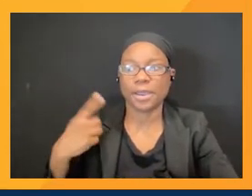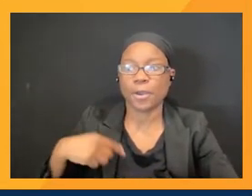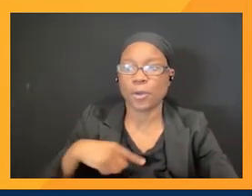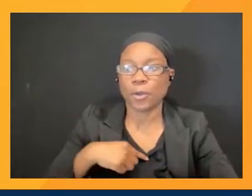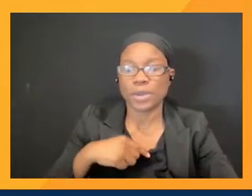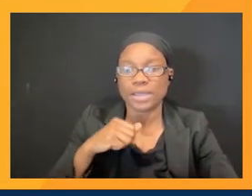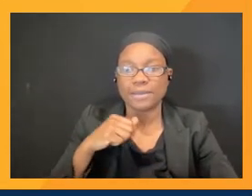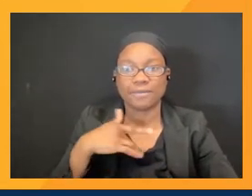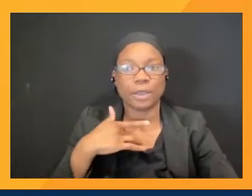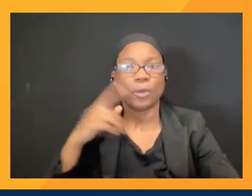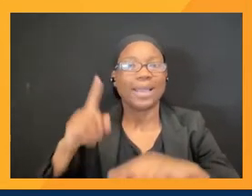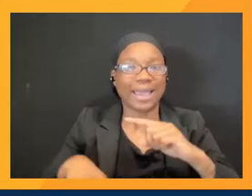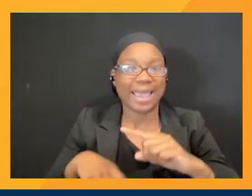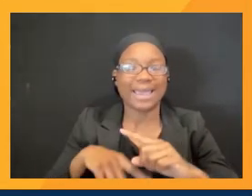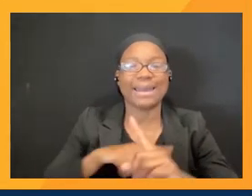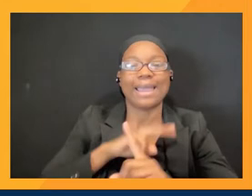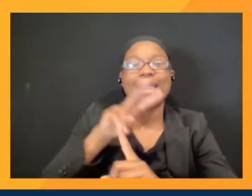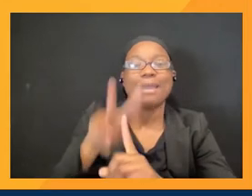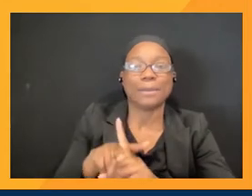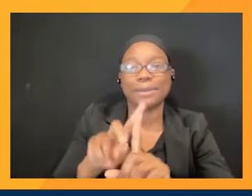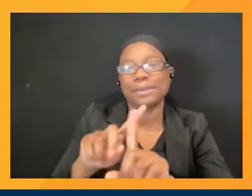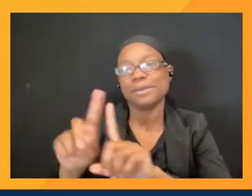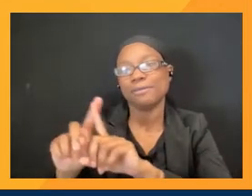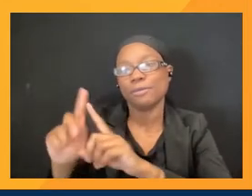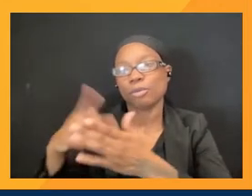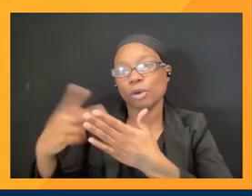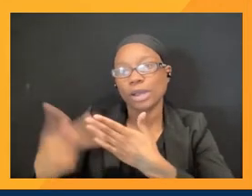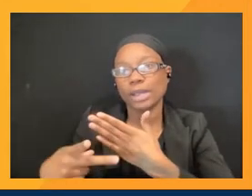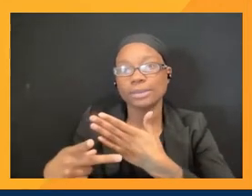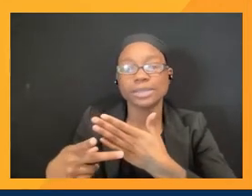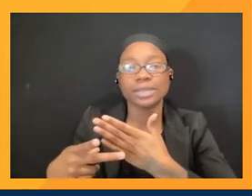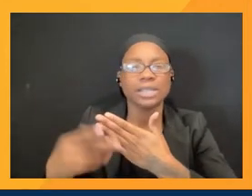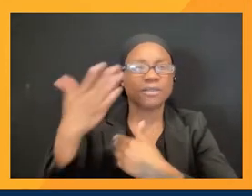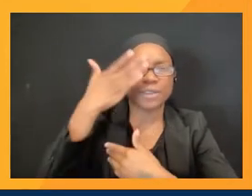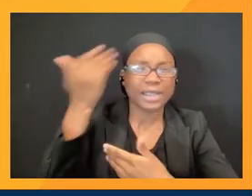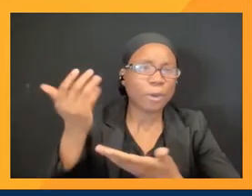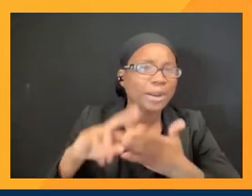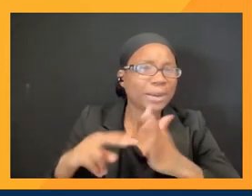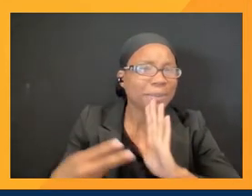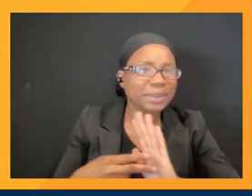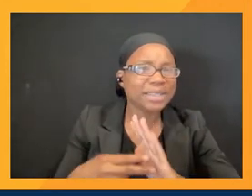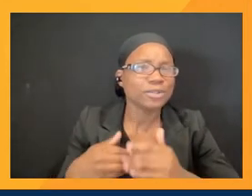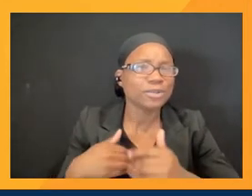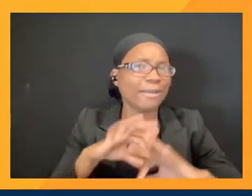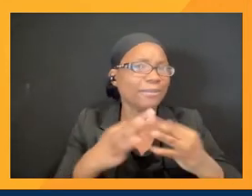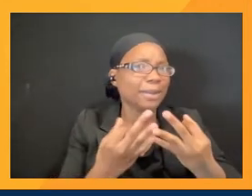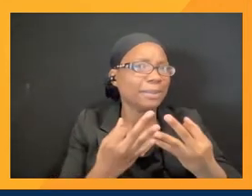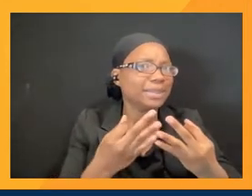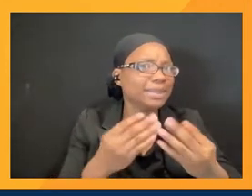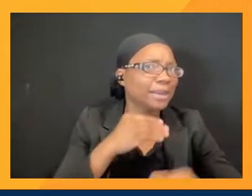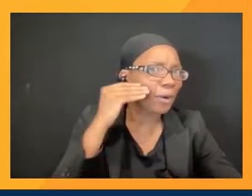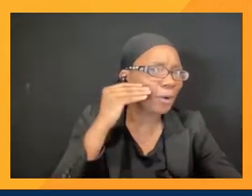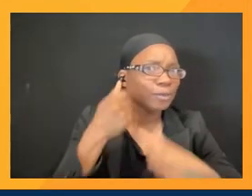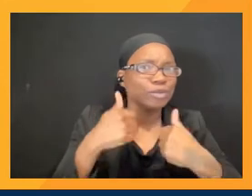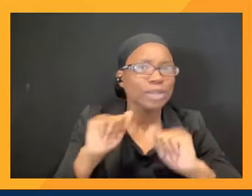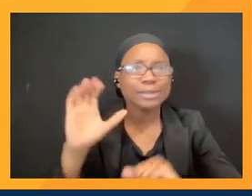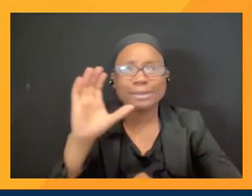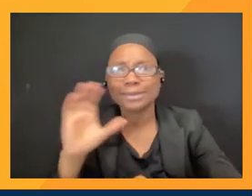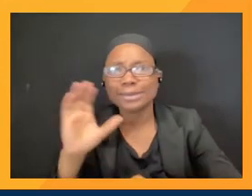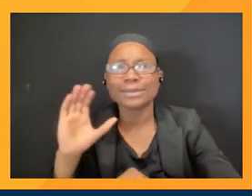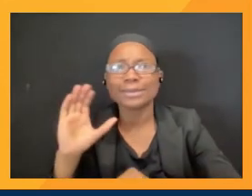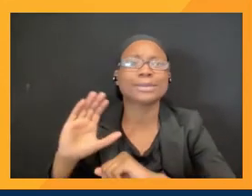up. An acknowledgement in the current moment of what is possible from both the public and private sector, right?